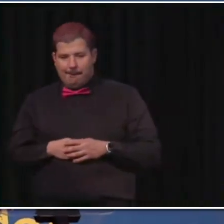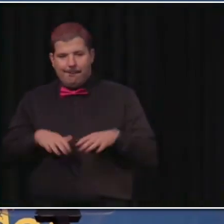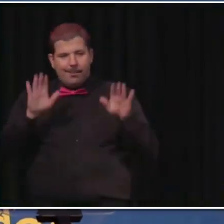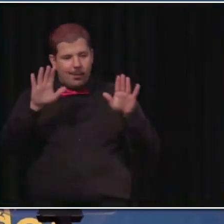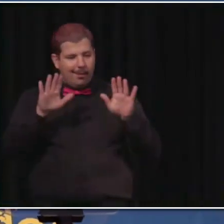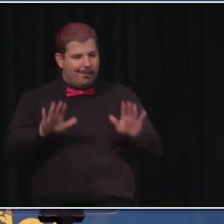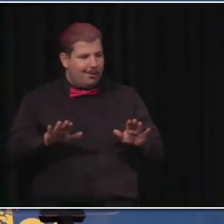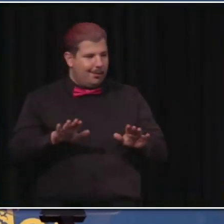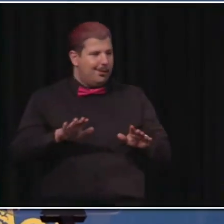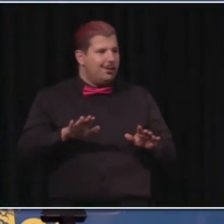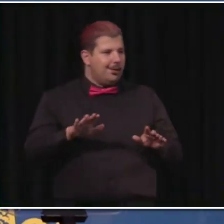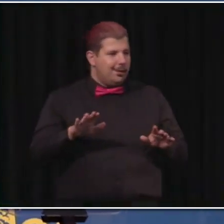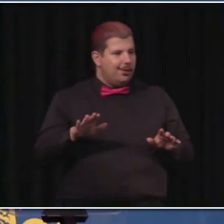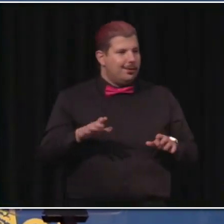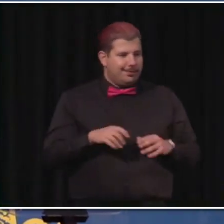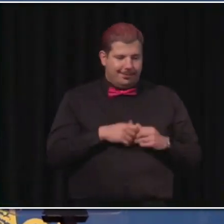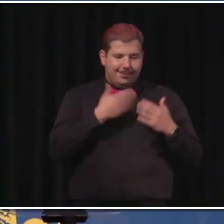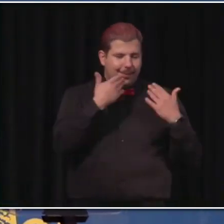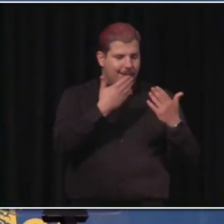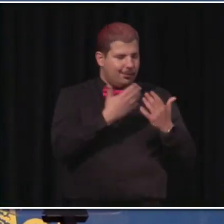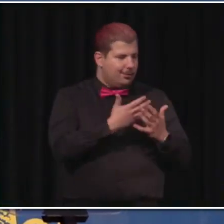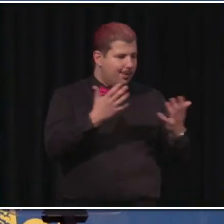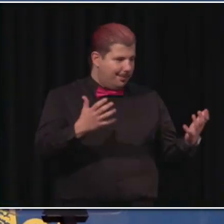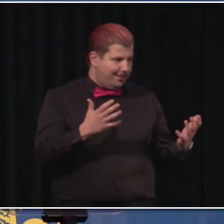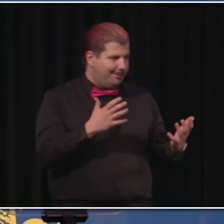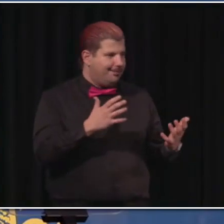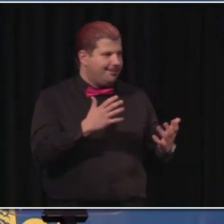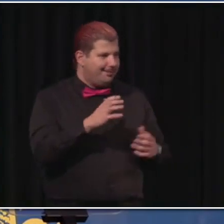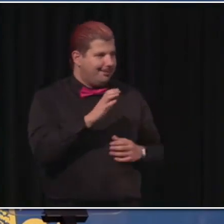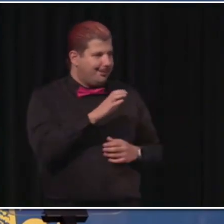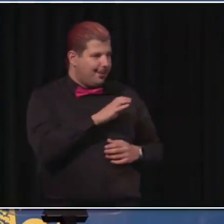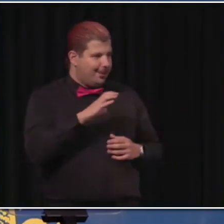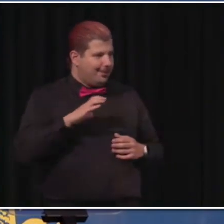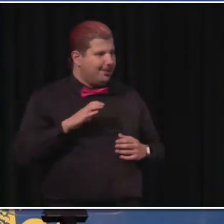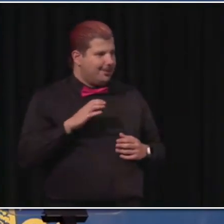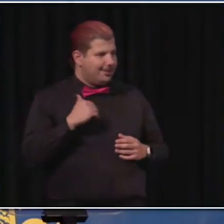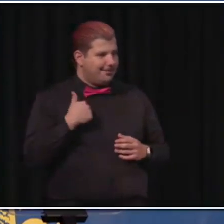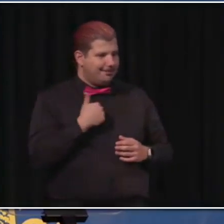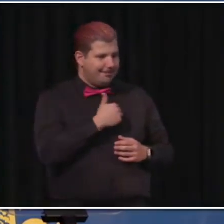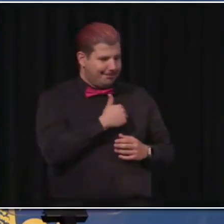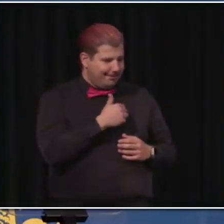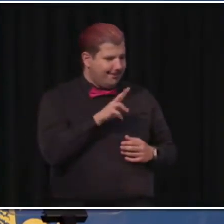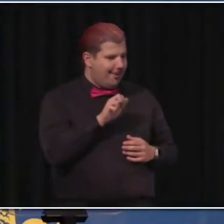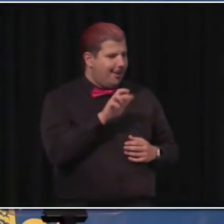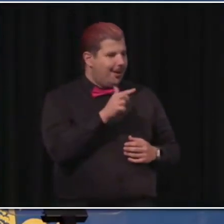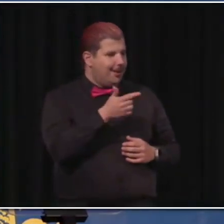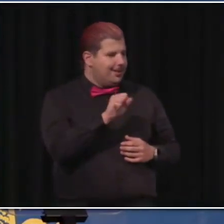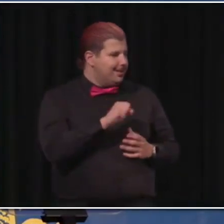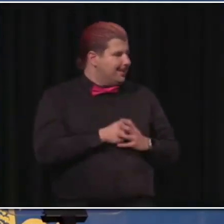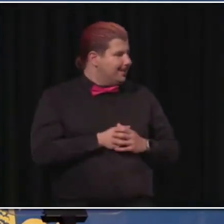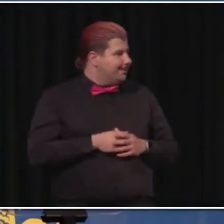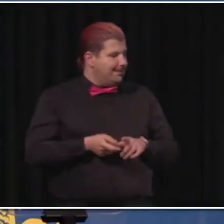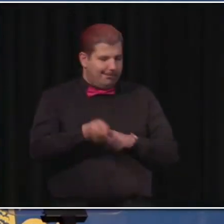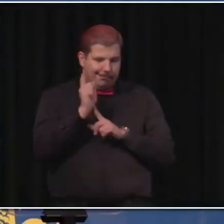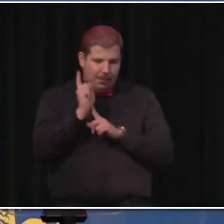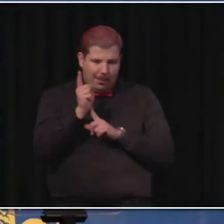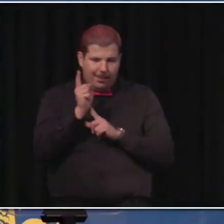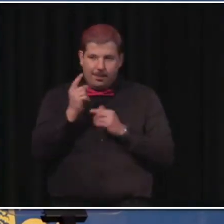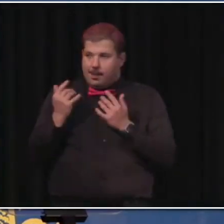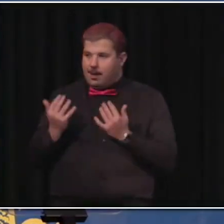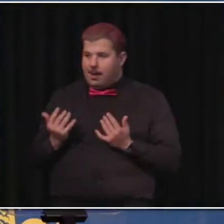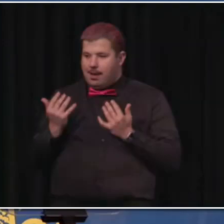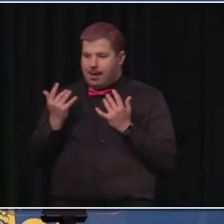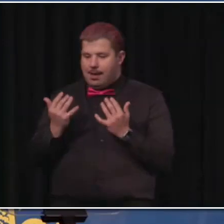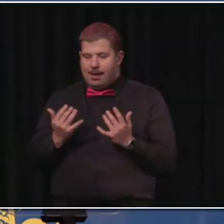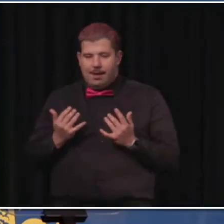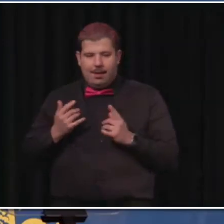Wonderful, as always. Thank you so much, Congressman Vargas, for that. And this is the moment that we have been waiting for,